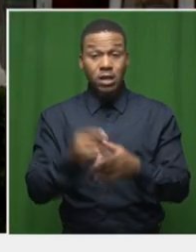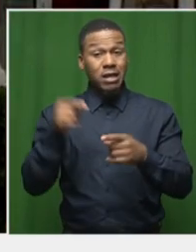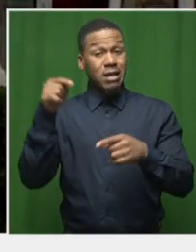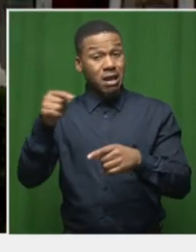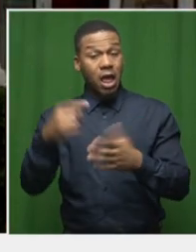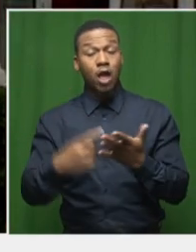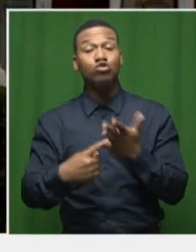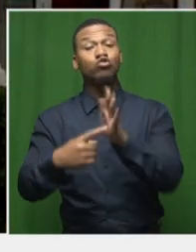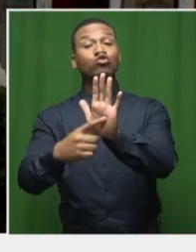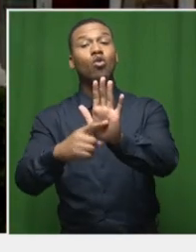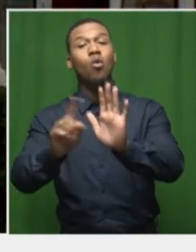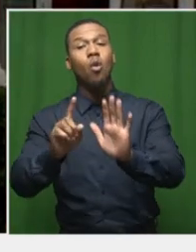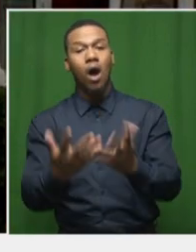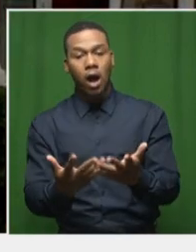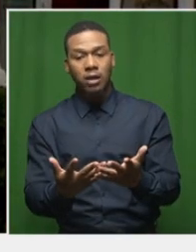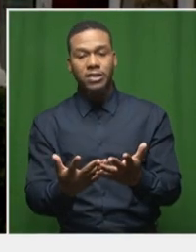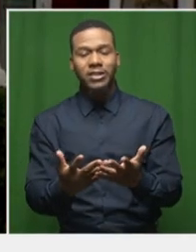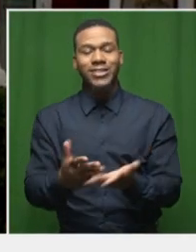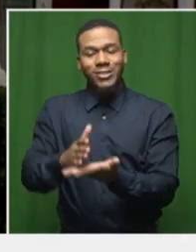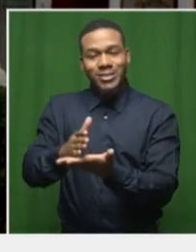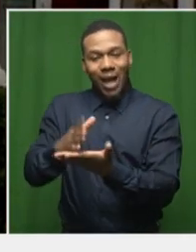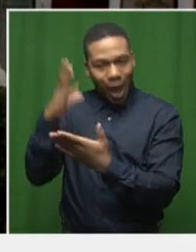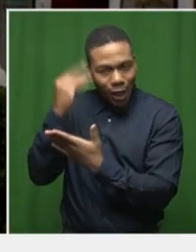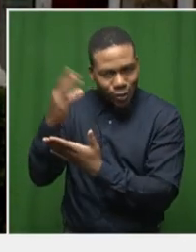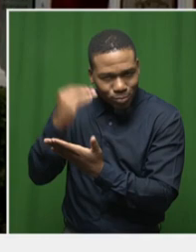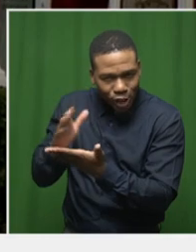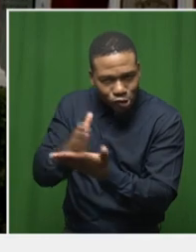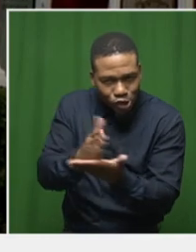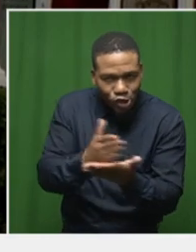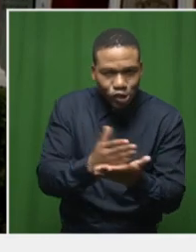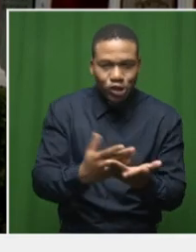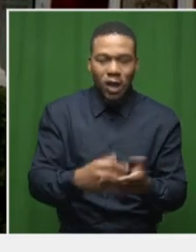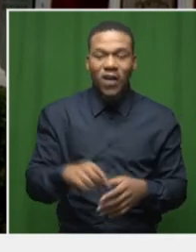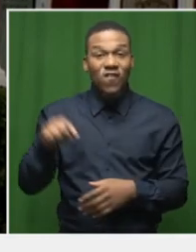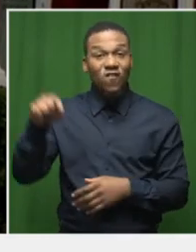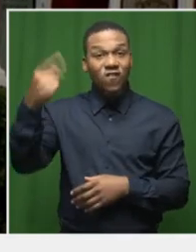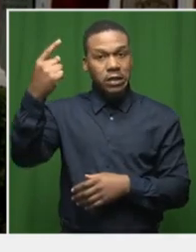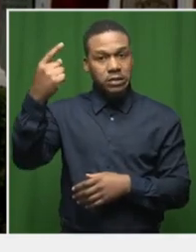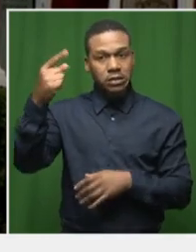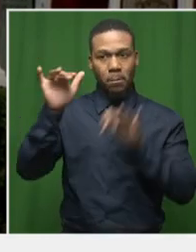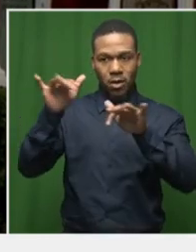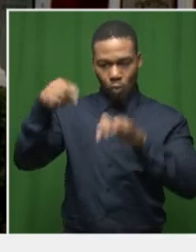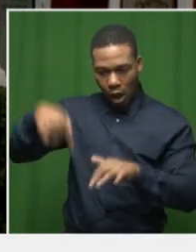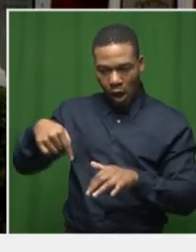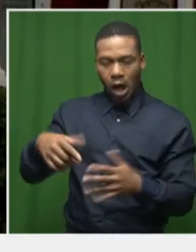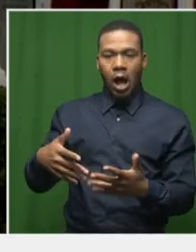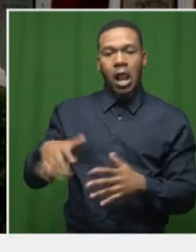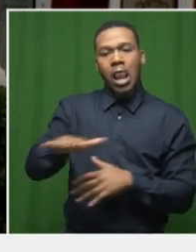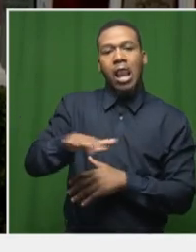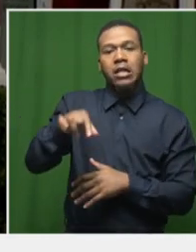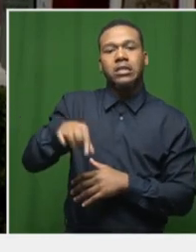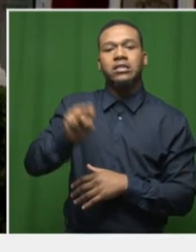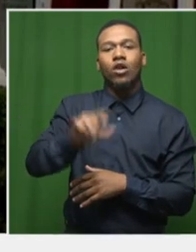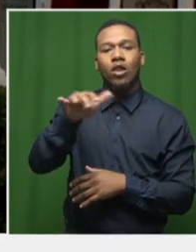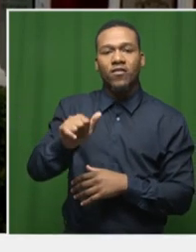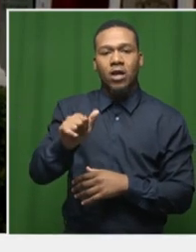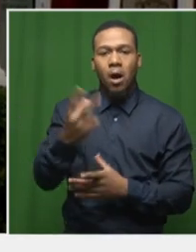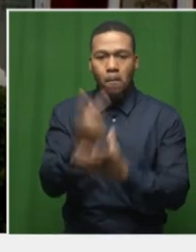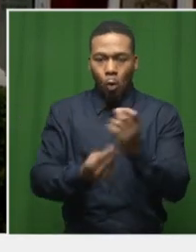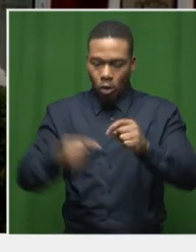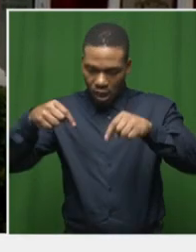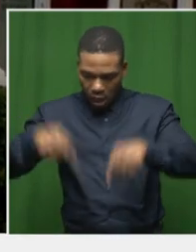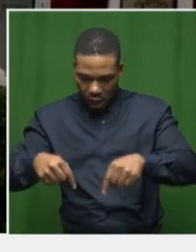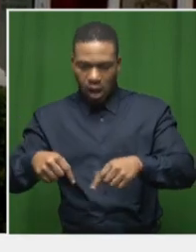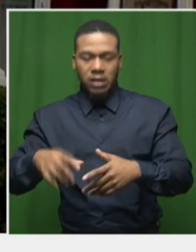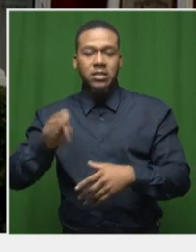reflects the shared experiences of First Nations people and their connection to culture and land, both in Australia and here in South Africa.